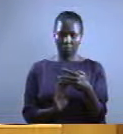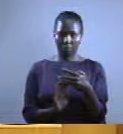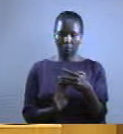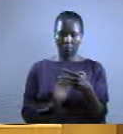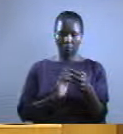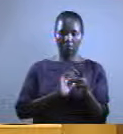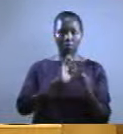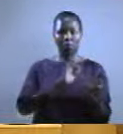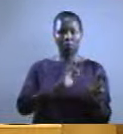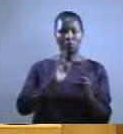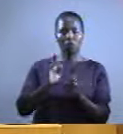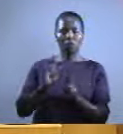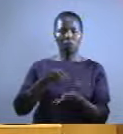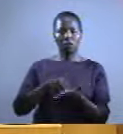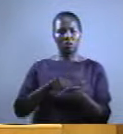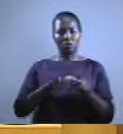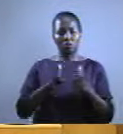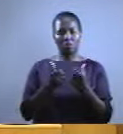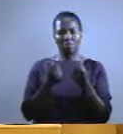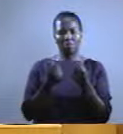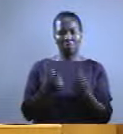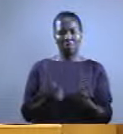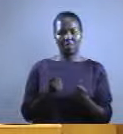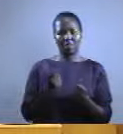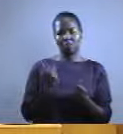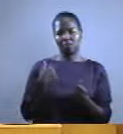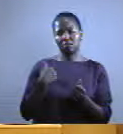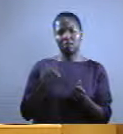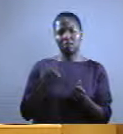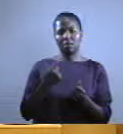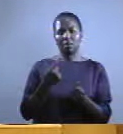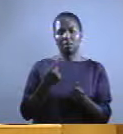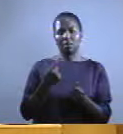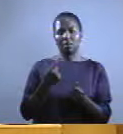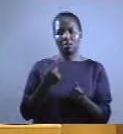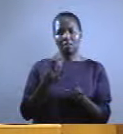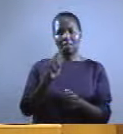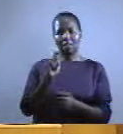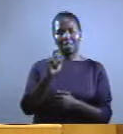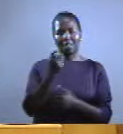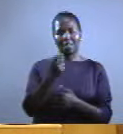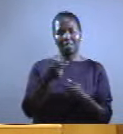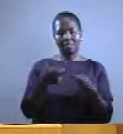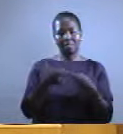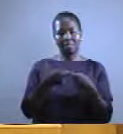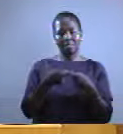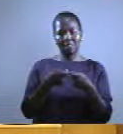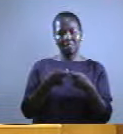Consideration of report of Standing Committee on Finance on Employment Tax Incentive Bill.